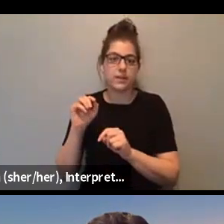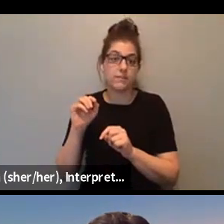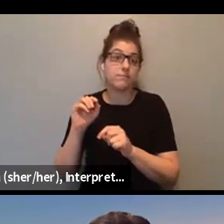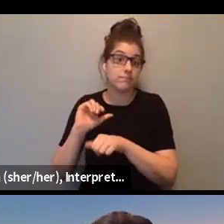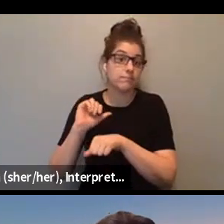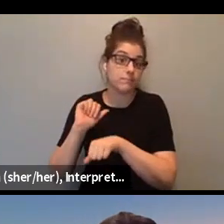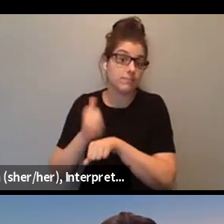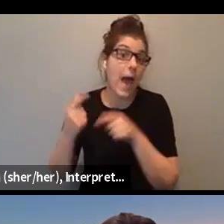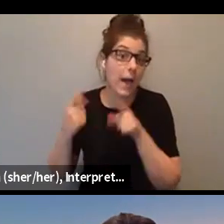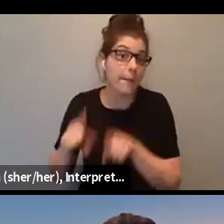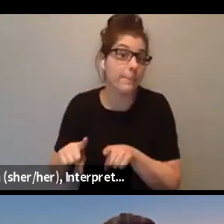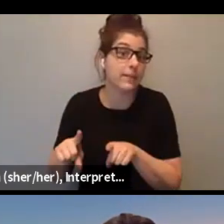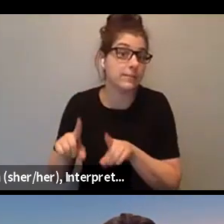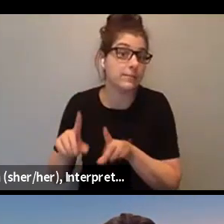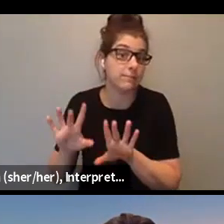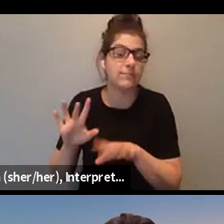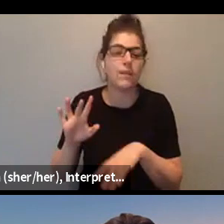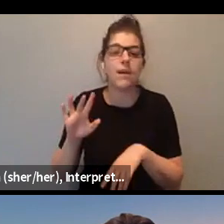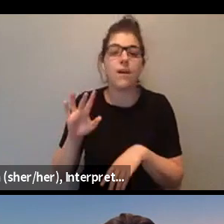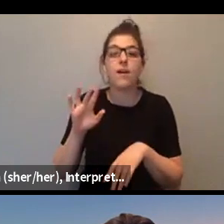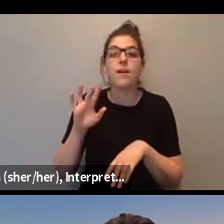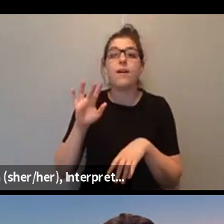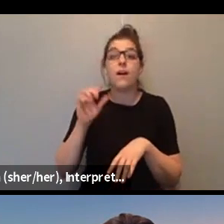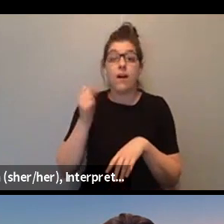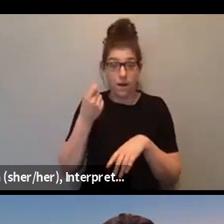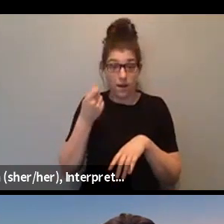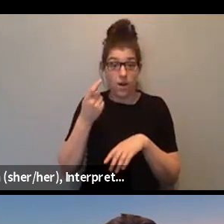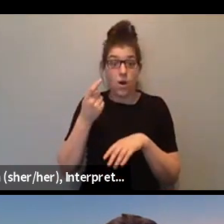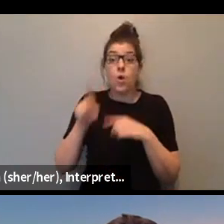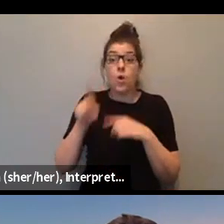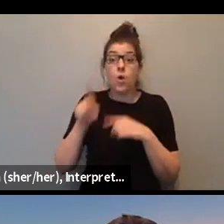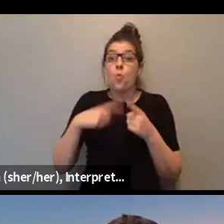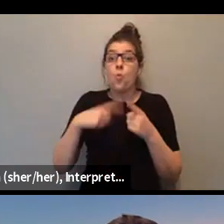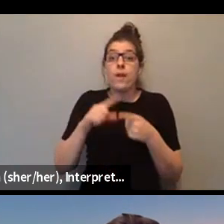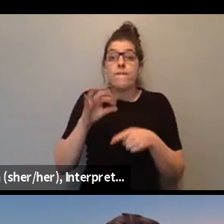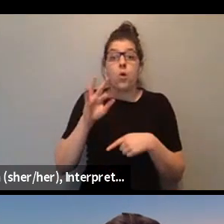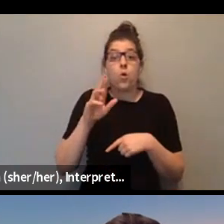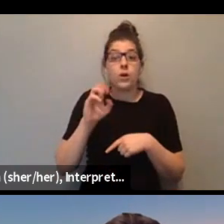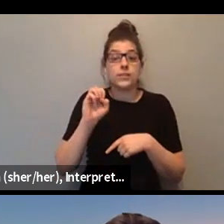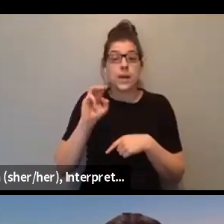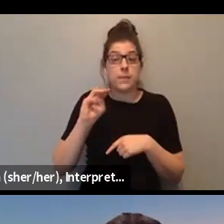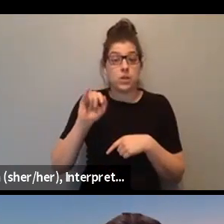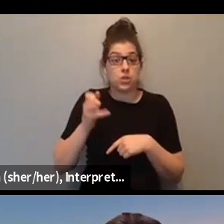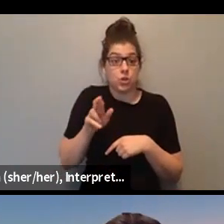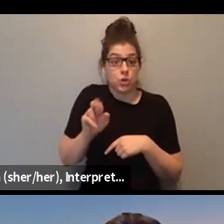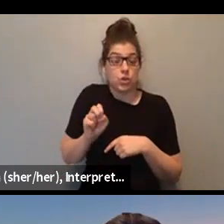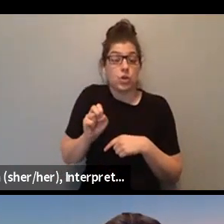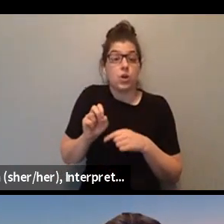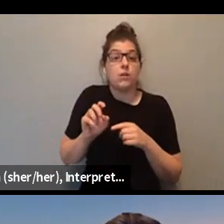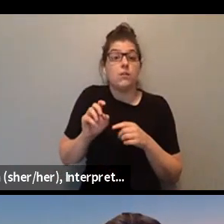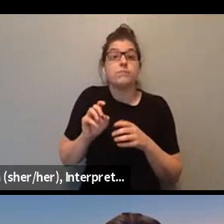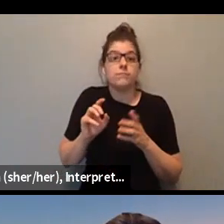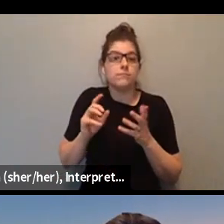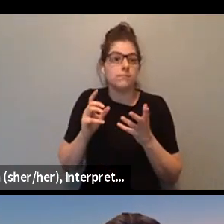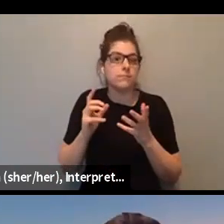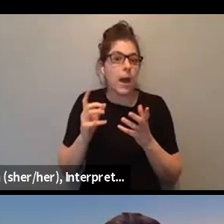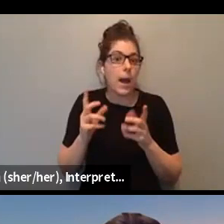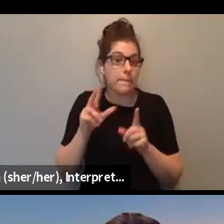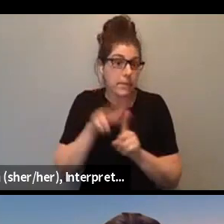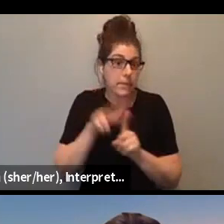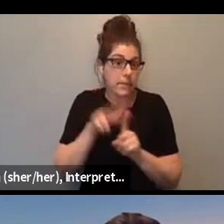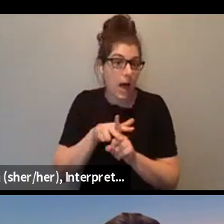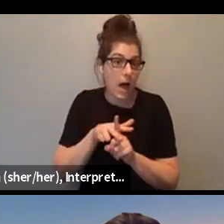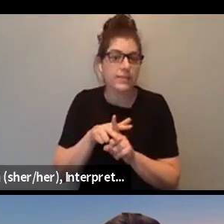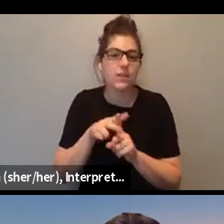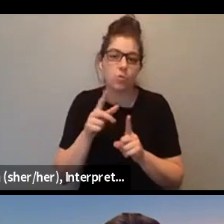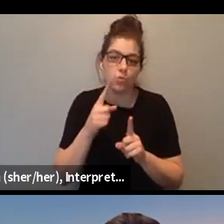enactment or the invocation of force majeure is what brings us in many ways to where we are today and